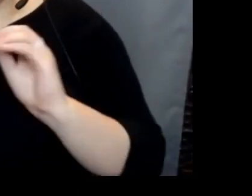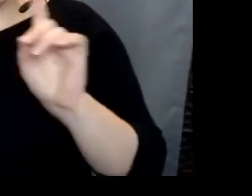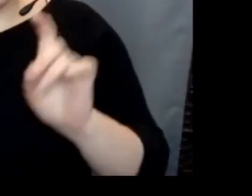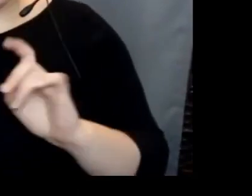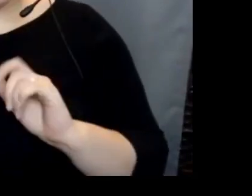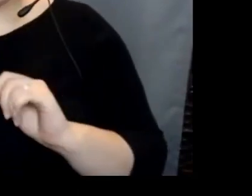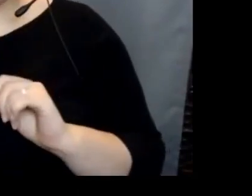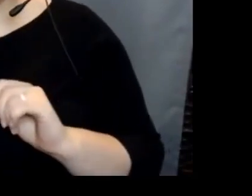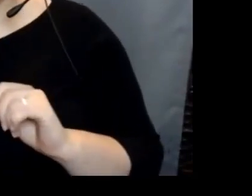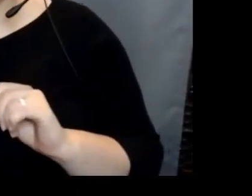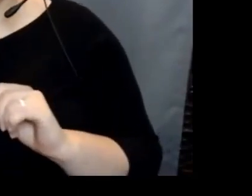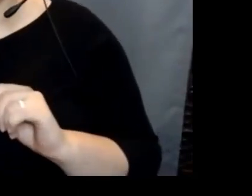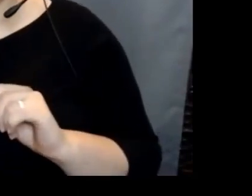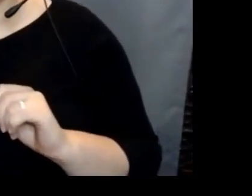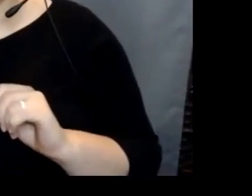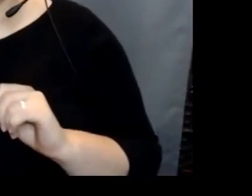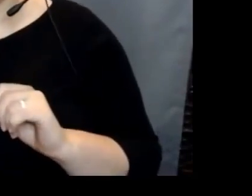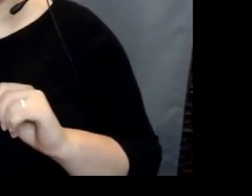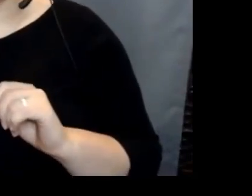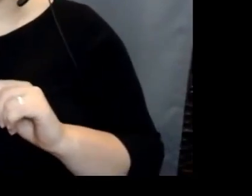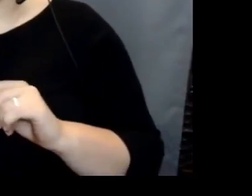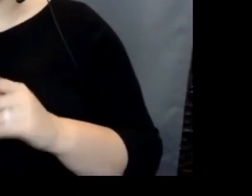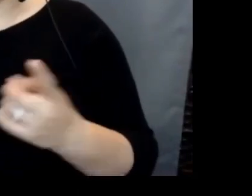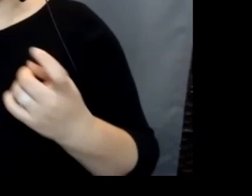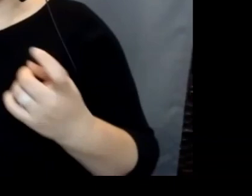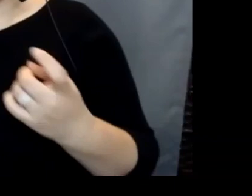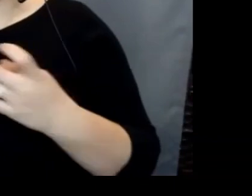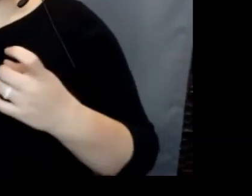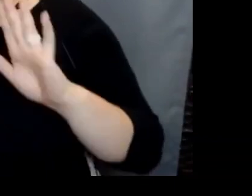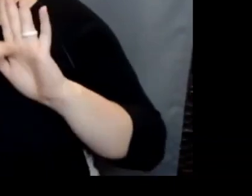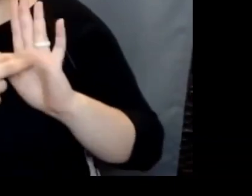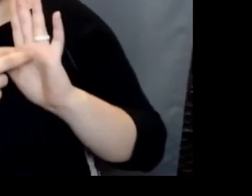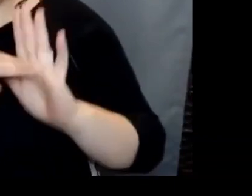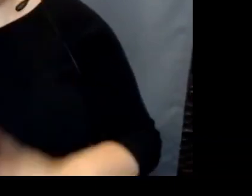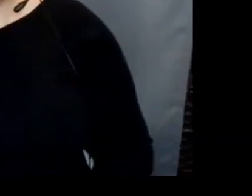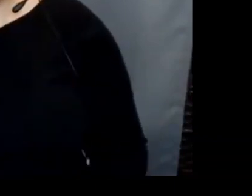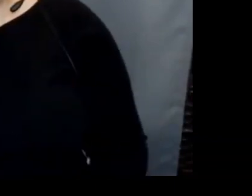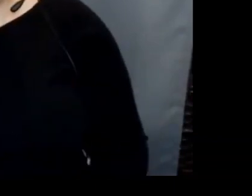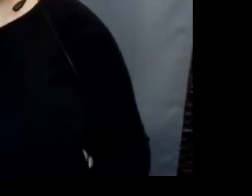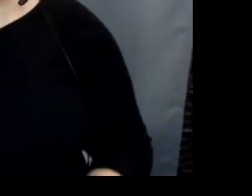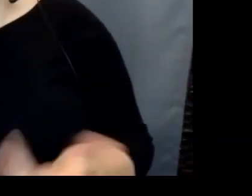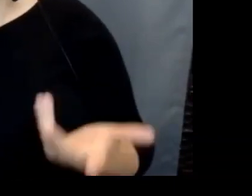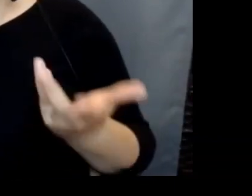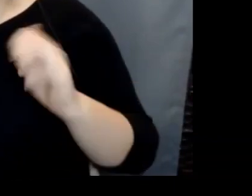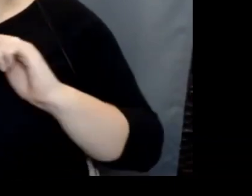again, is they're asking, as a representative payee,